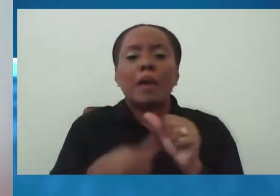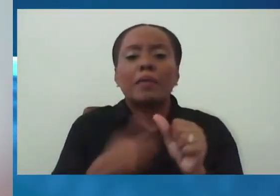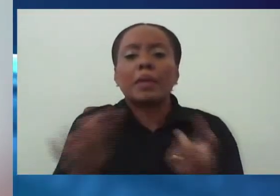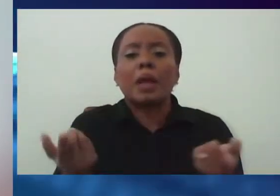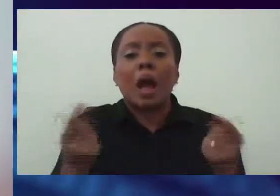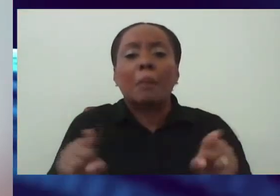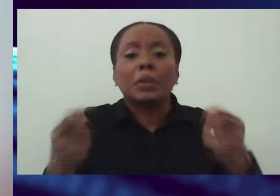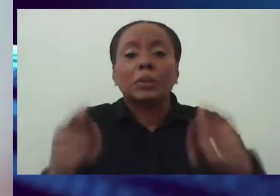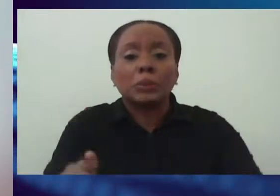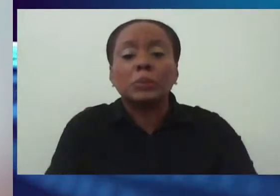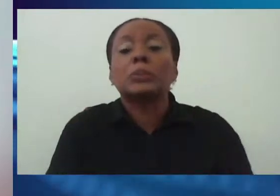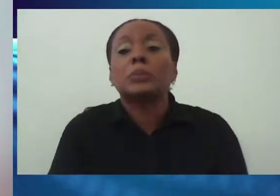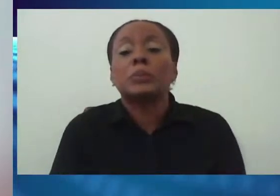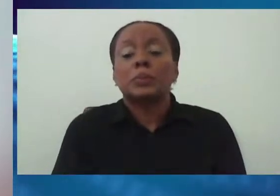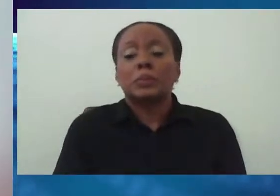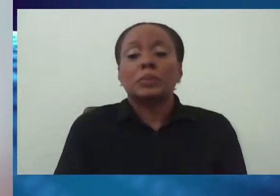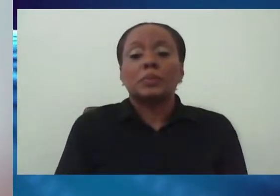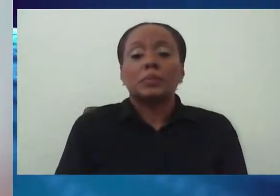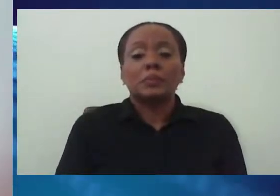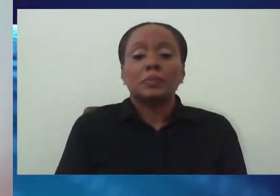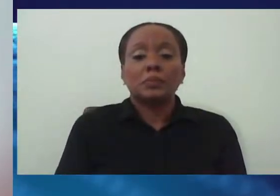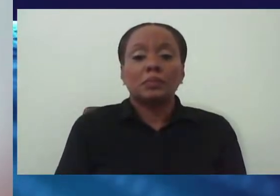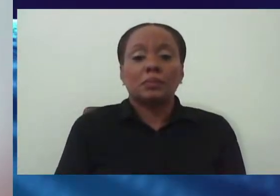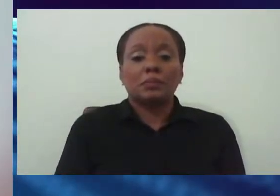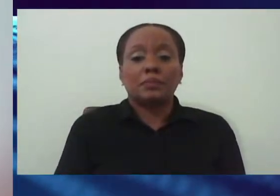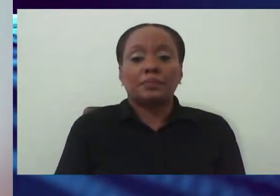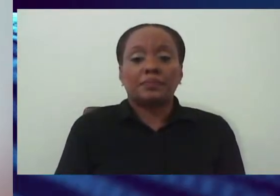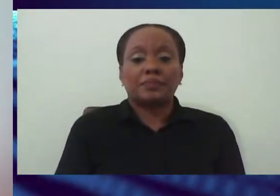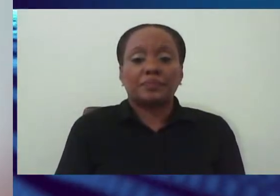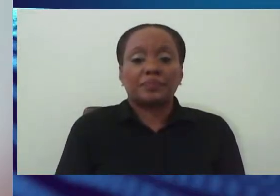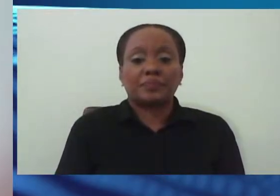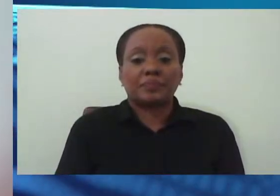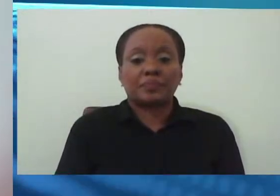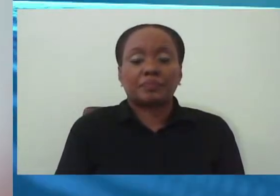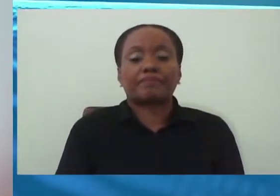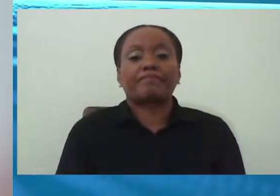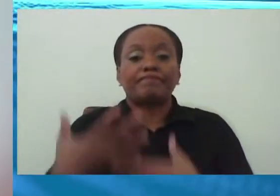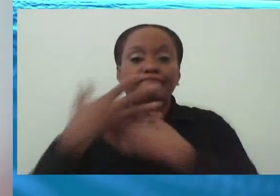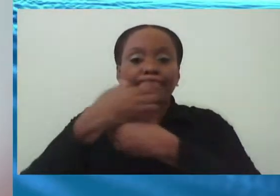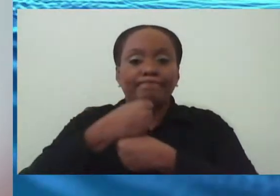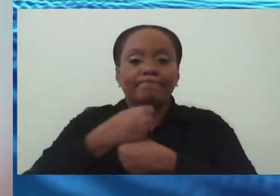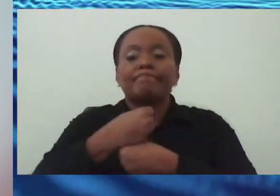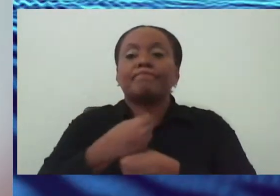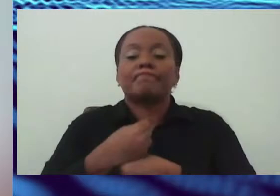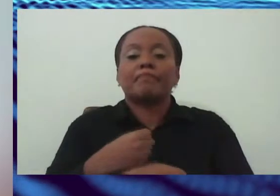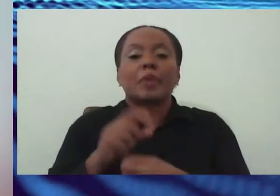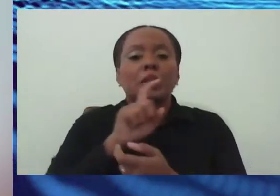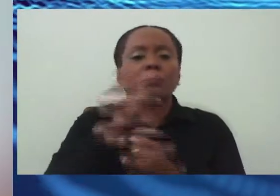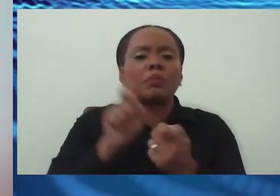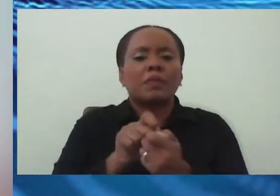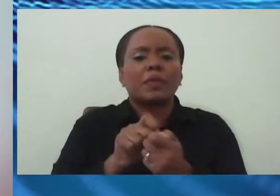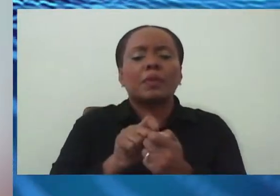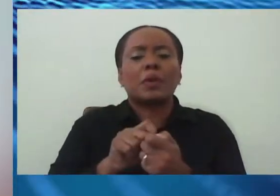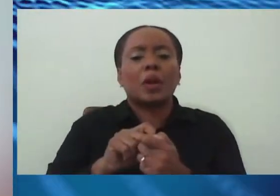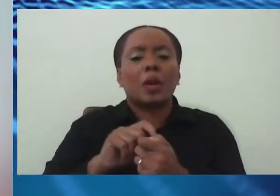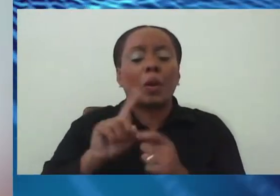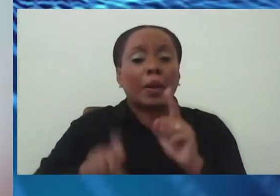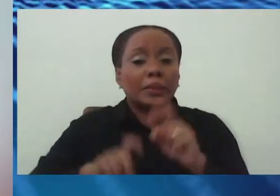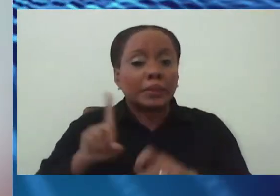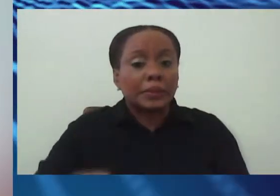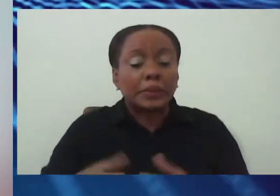So in terms of some of the specific questions that we would want to speak